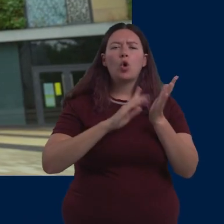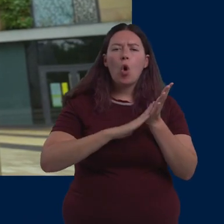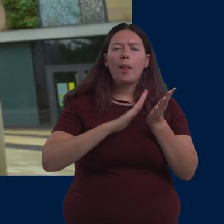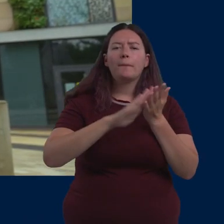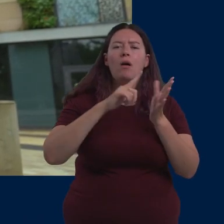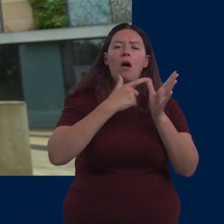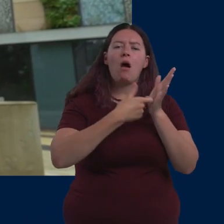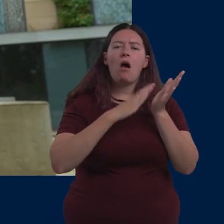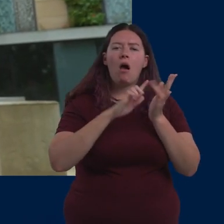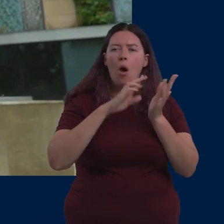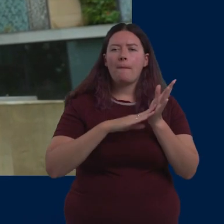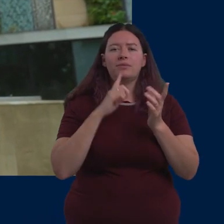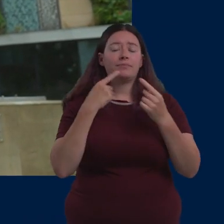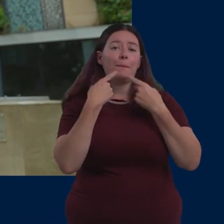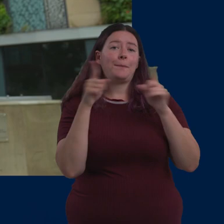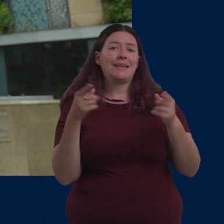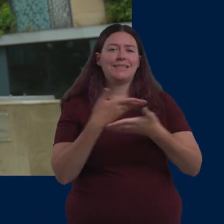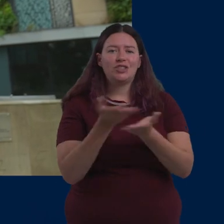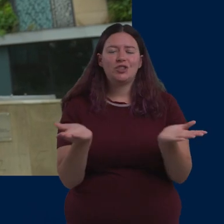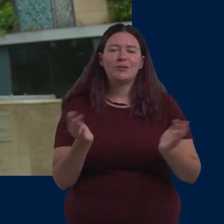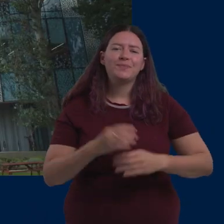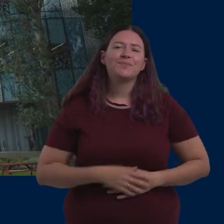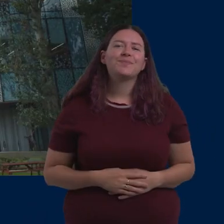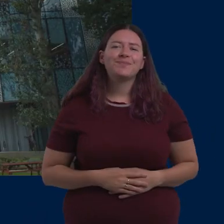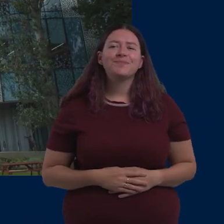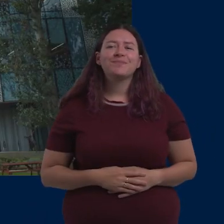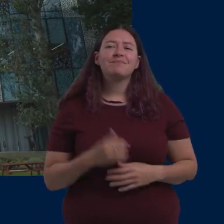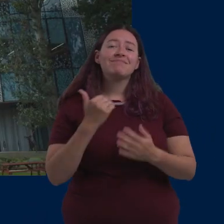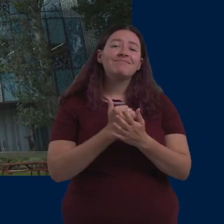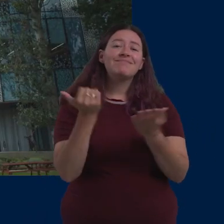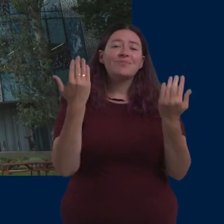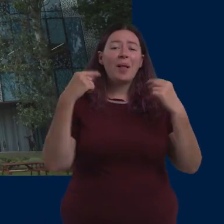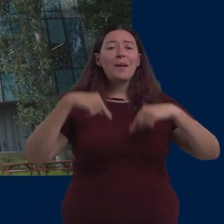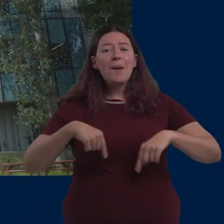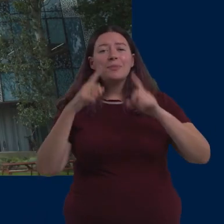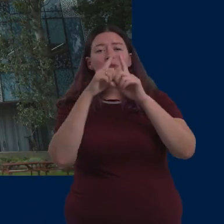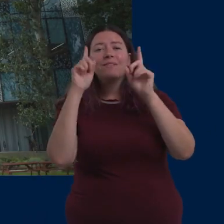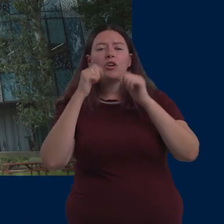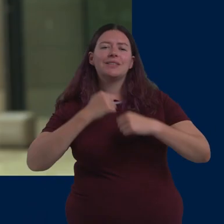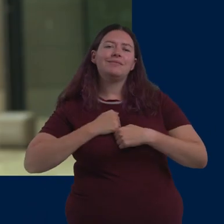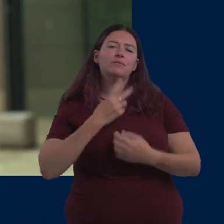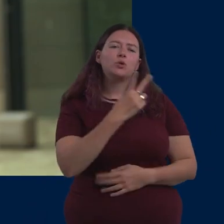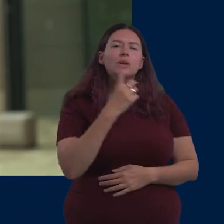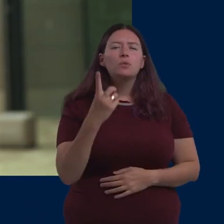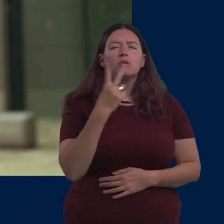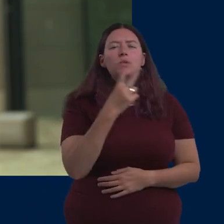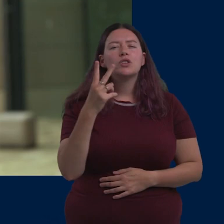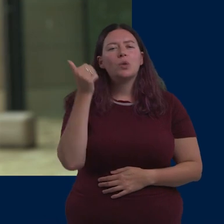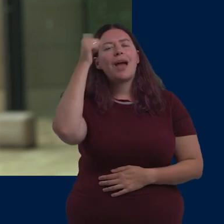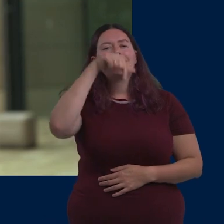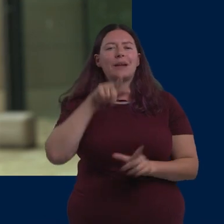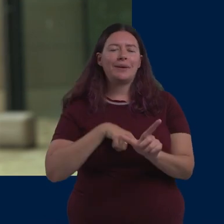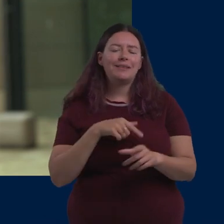from Professor Colin Harmon, who has a message for you. It is great to be able to welcome you to the university for our